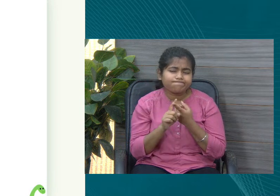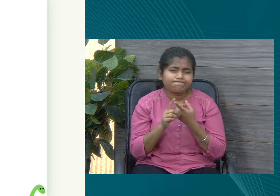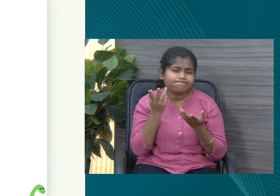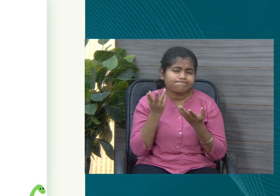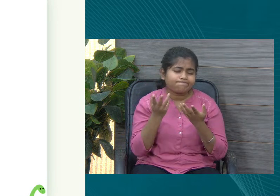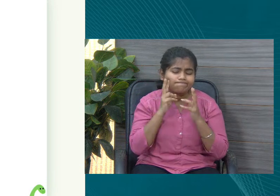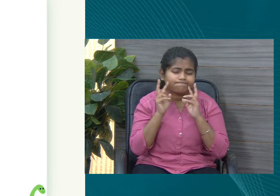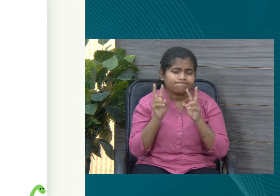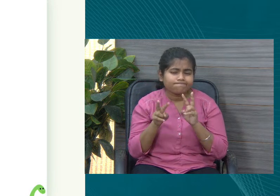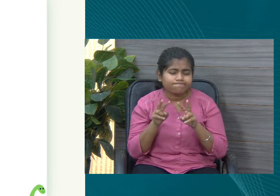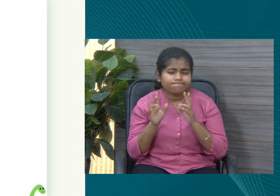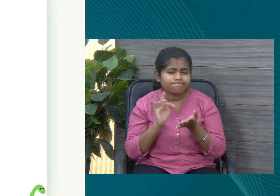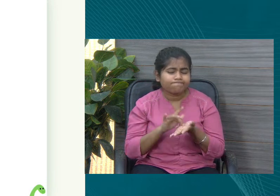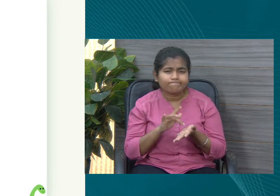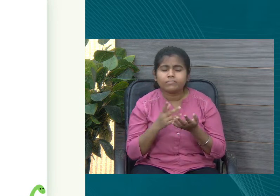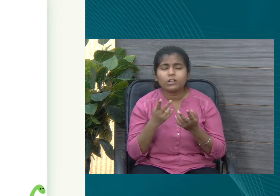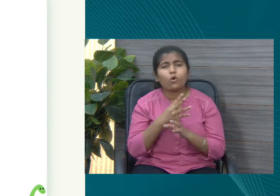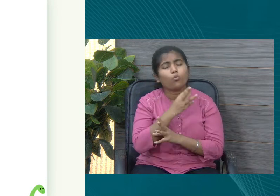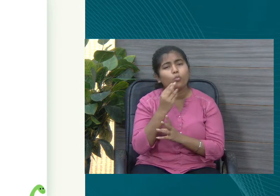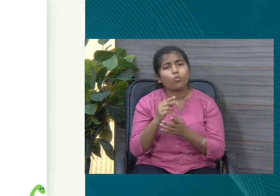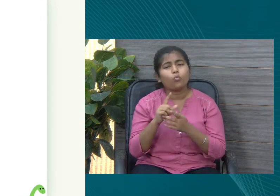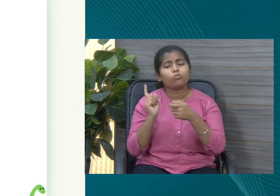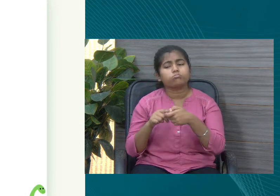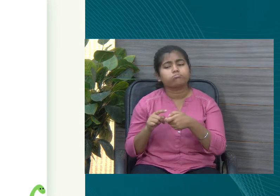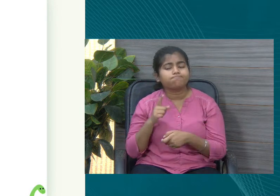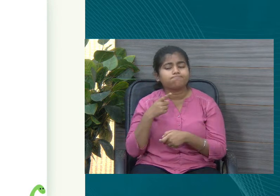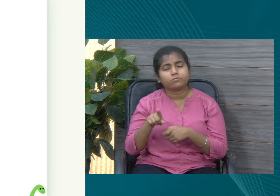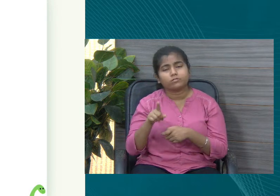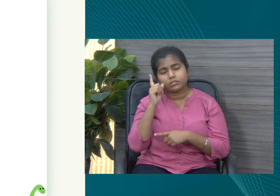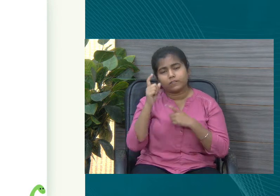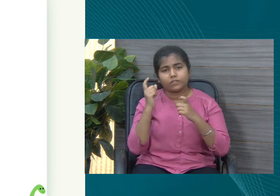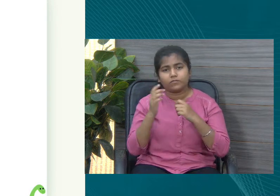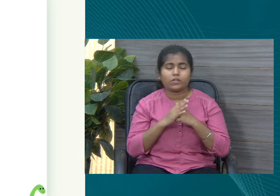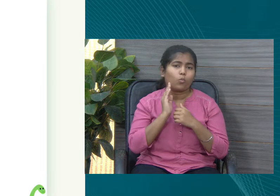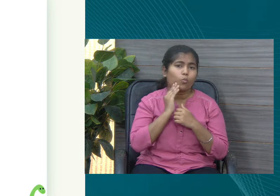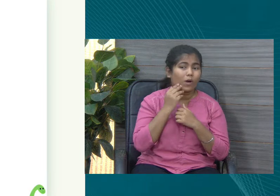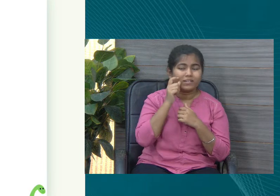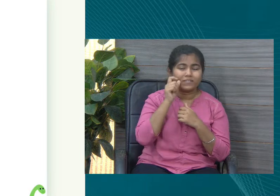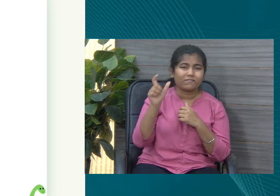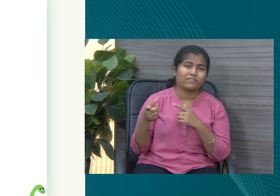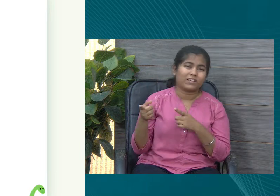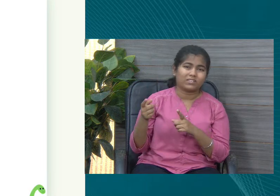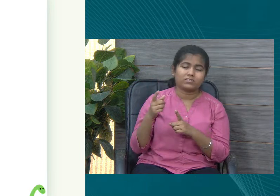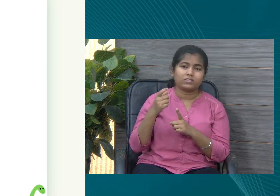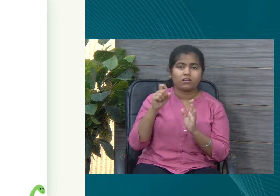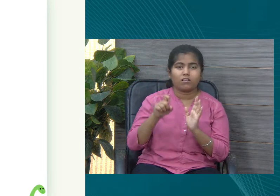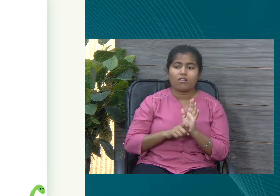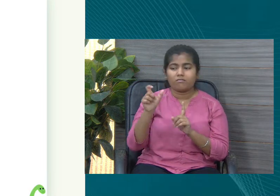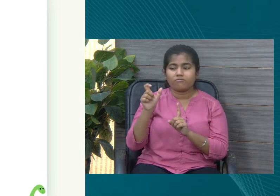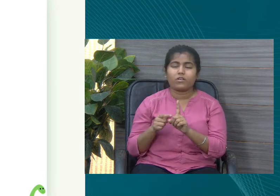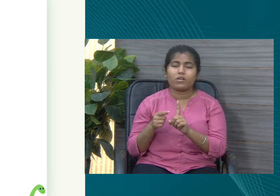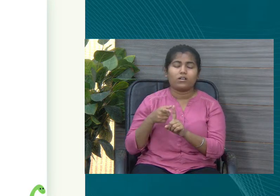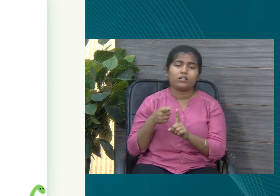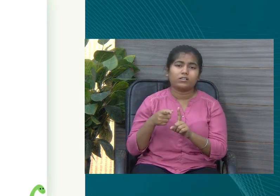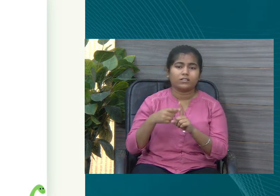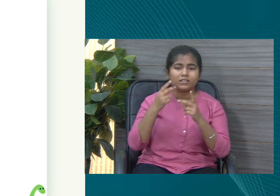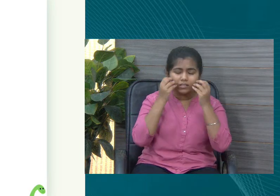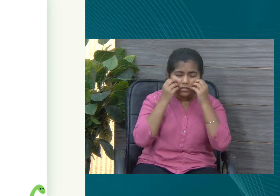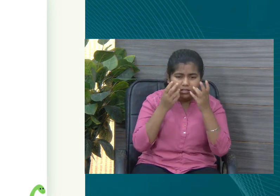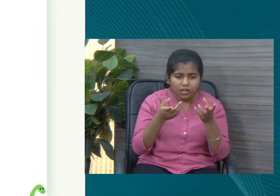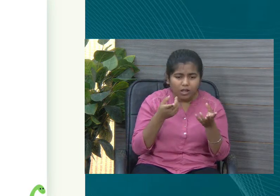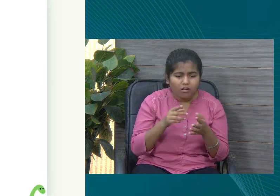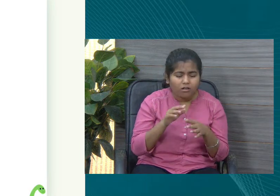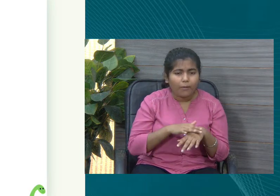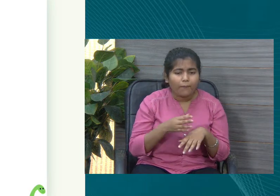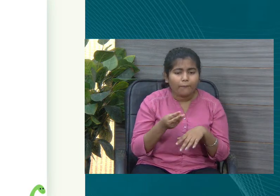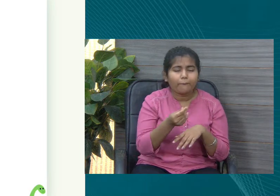happened. Now, when he saw this footprint on the sand, he was actually amazed. What it means,